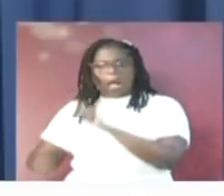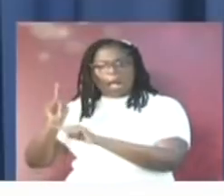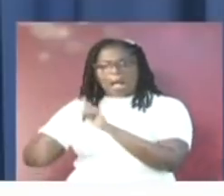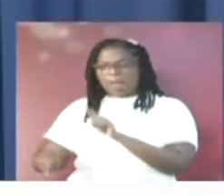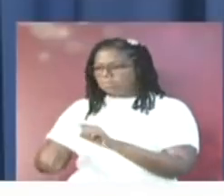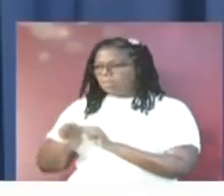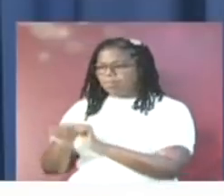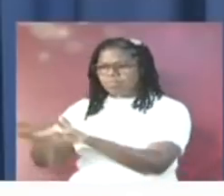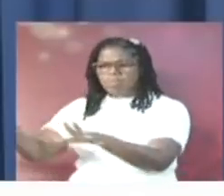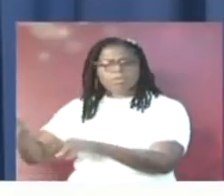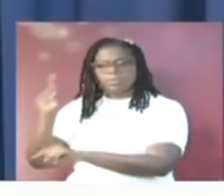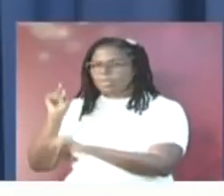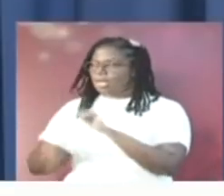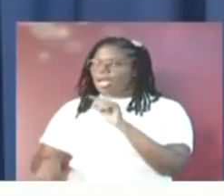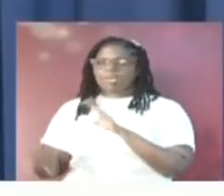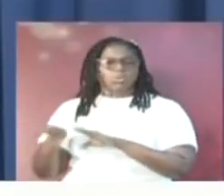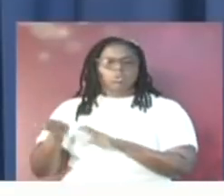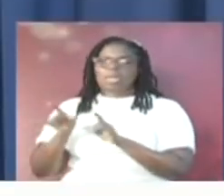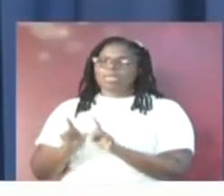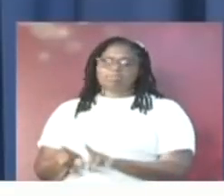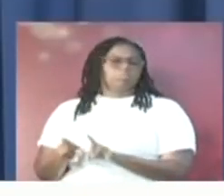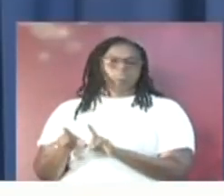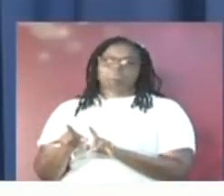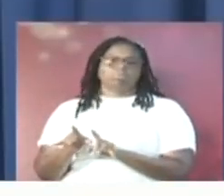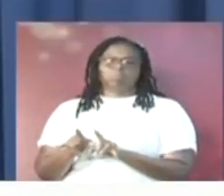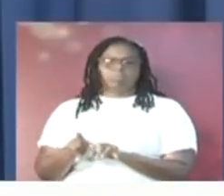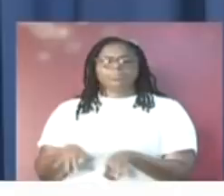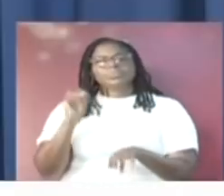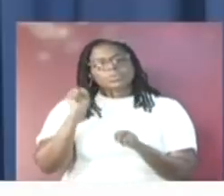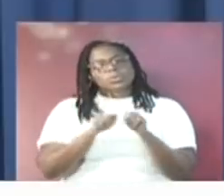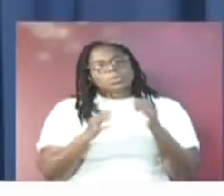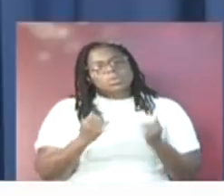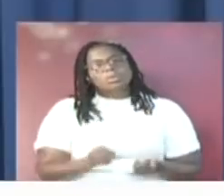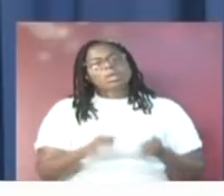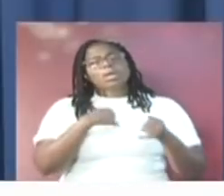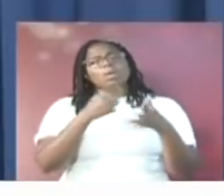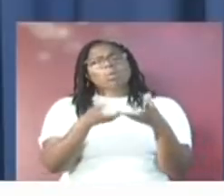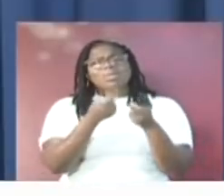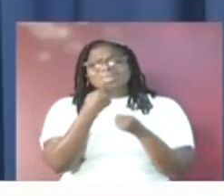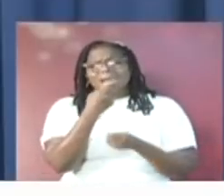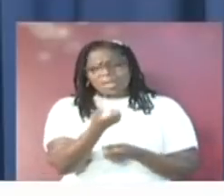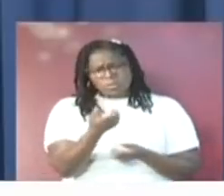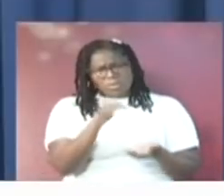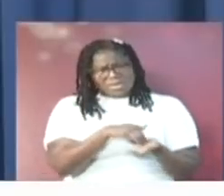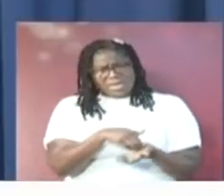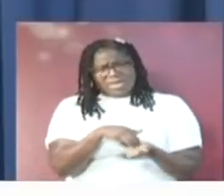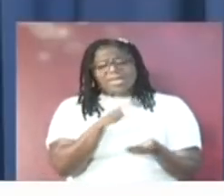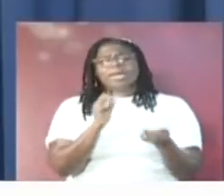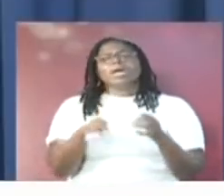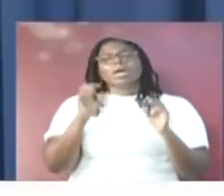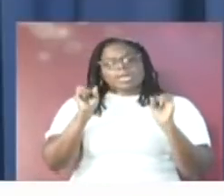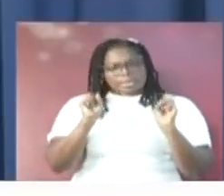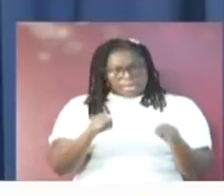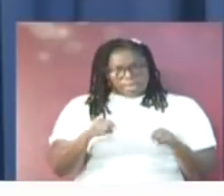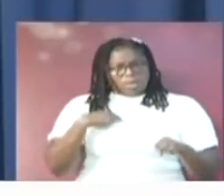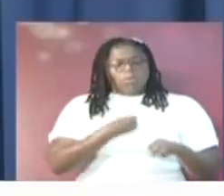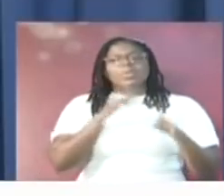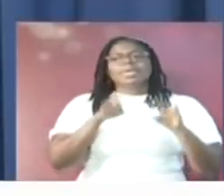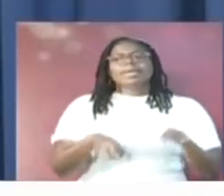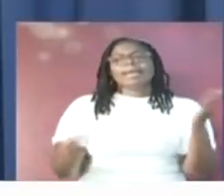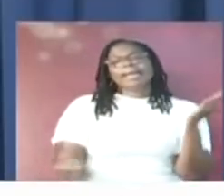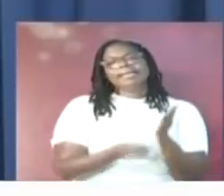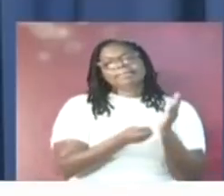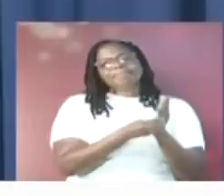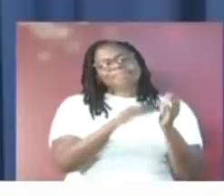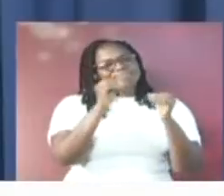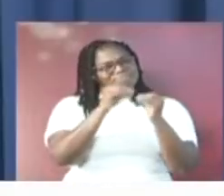just want to reiterate that whilst we can add beds, there aren't hundreds of nurses and doctors out there